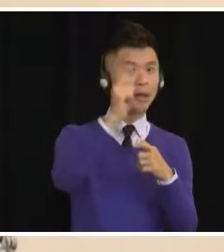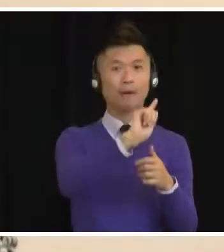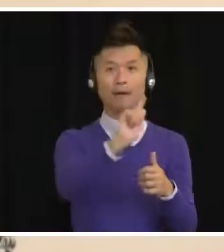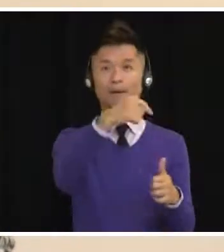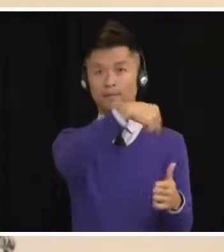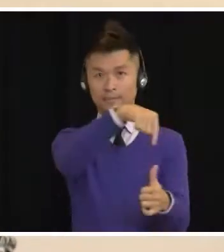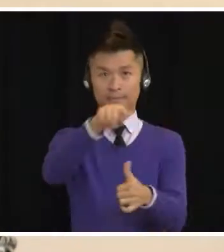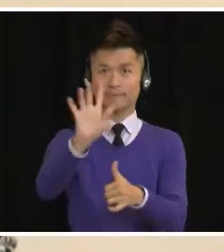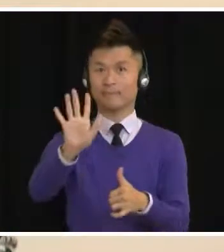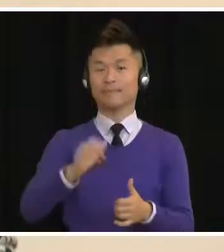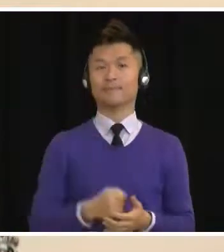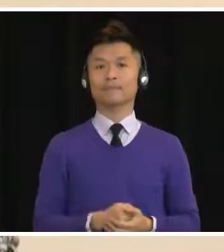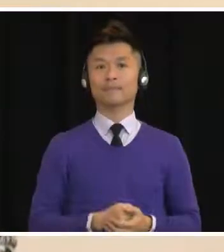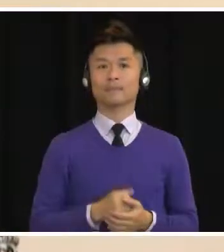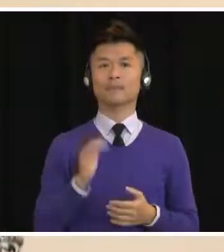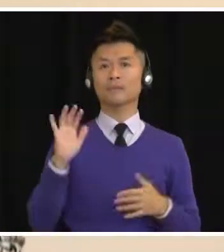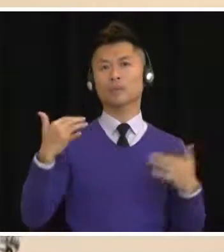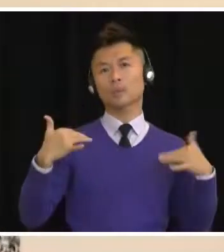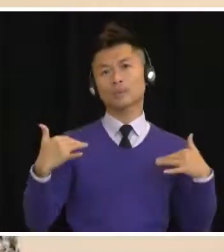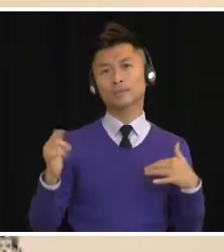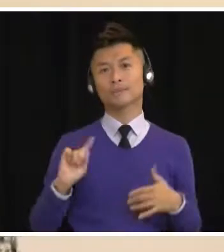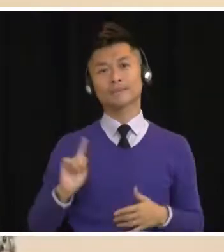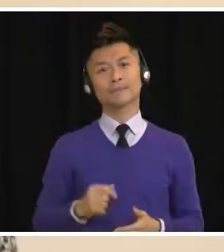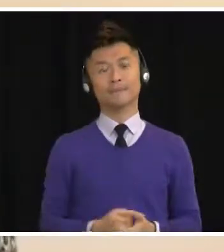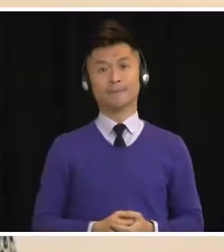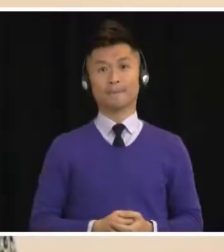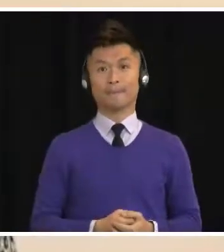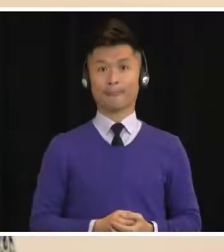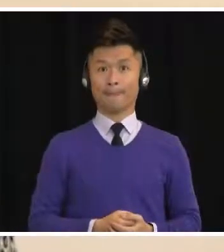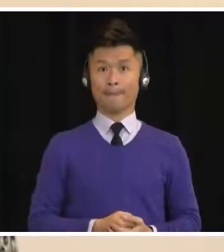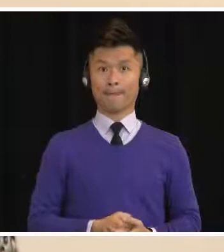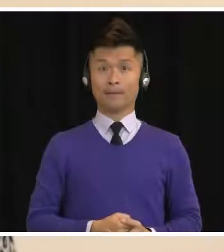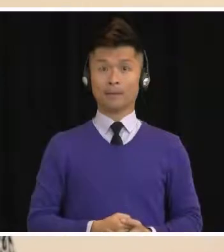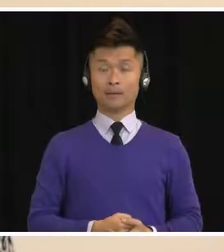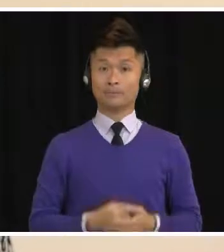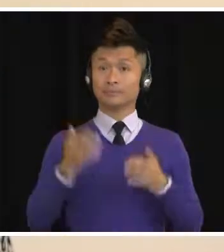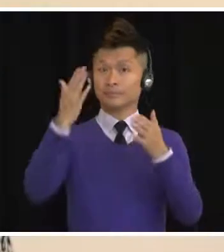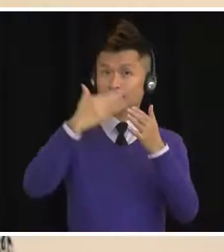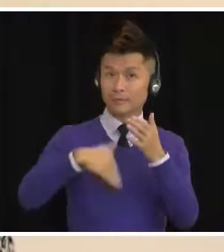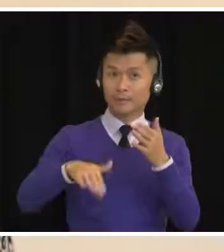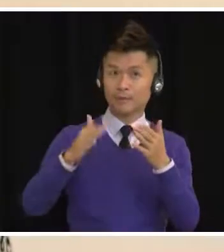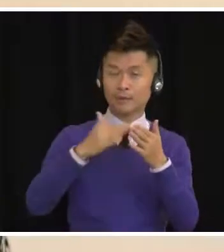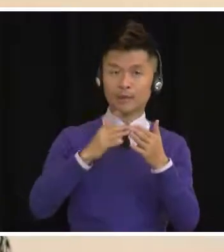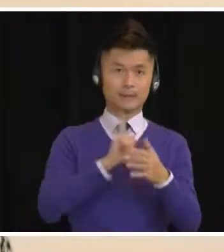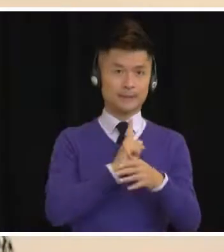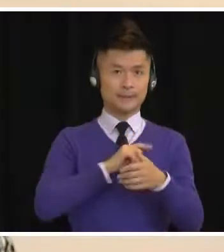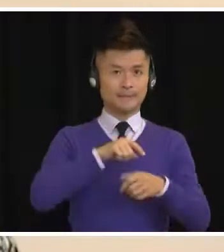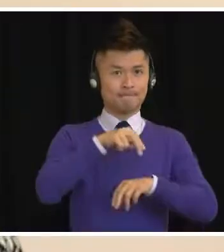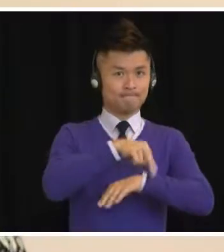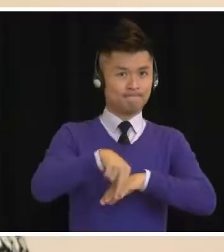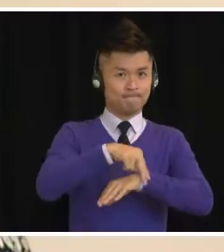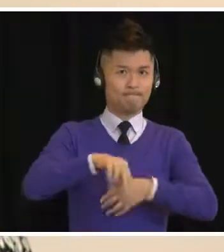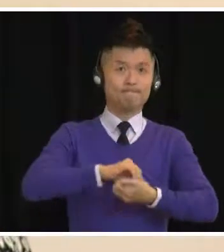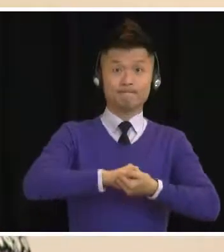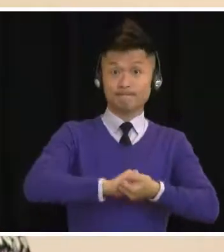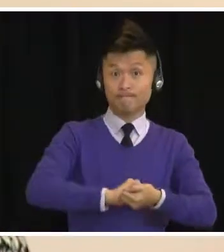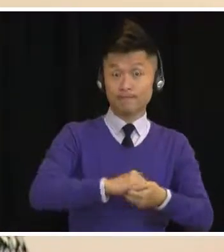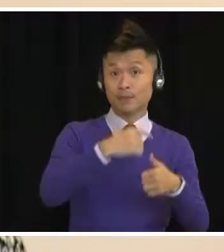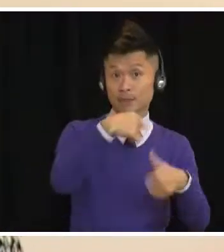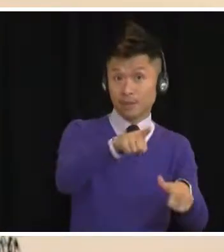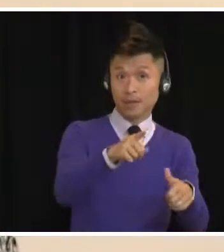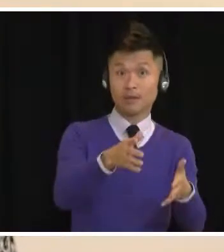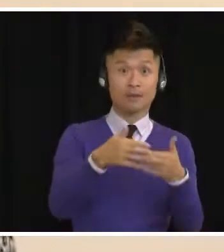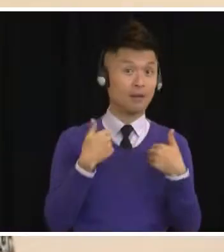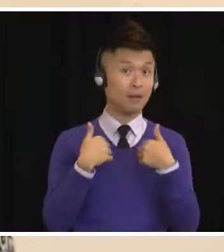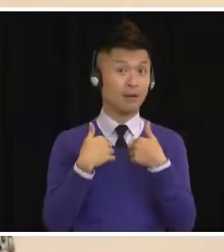discretion for schools? Do they get to decide whether to teach children about children's rights as part of human rights education?